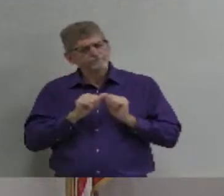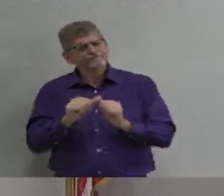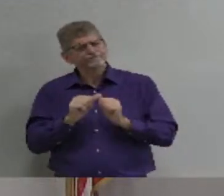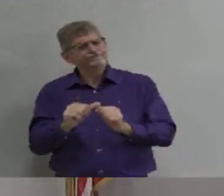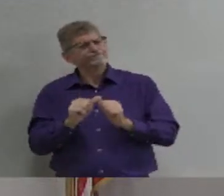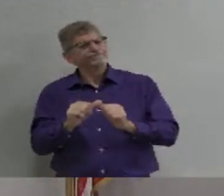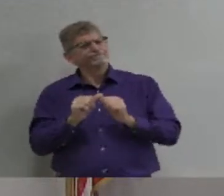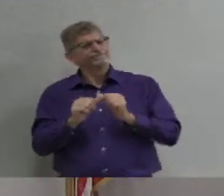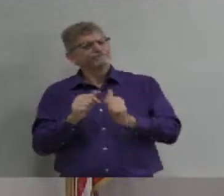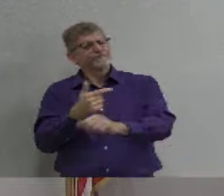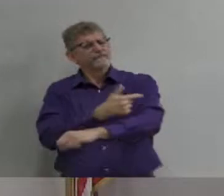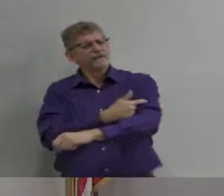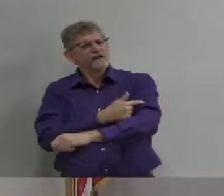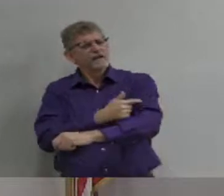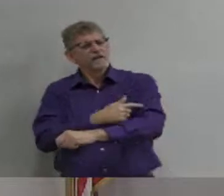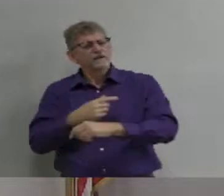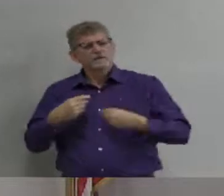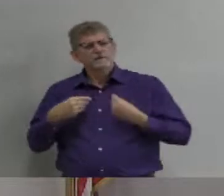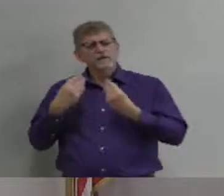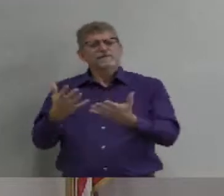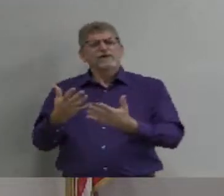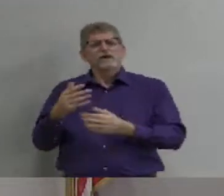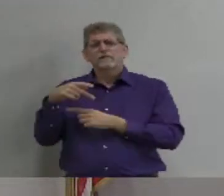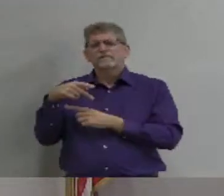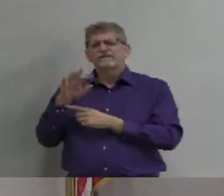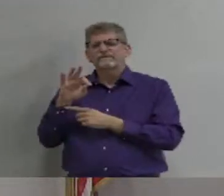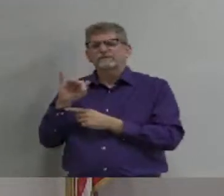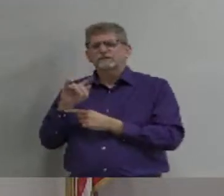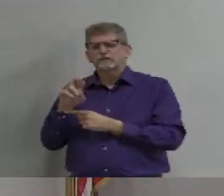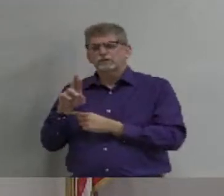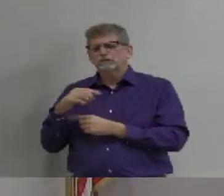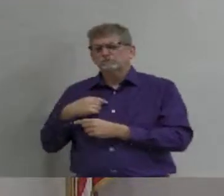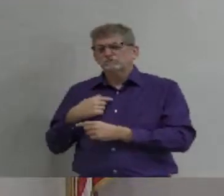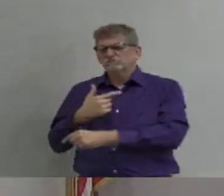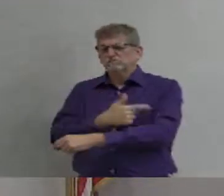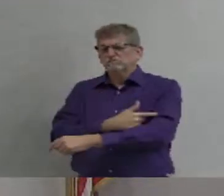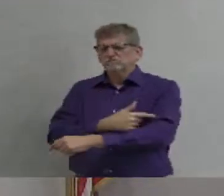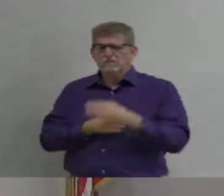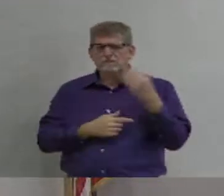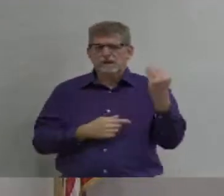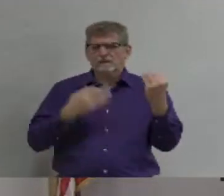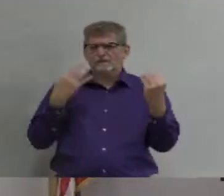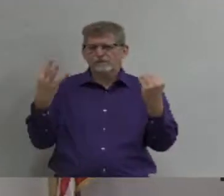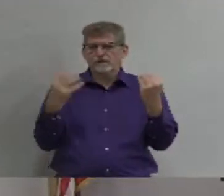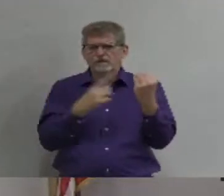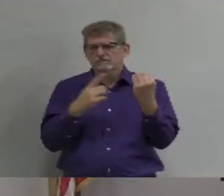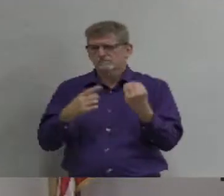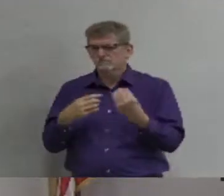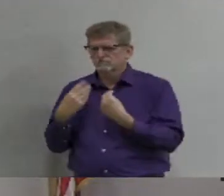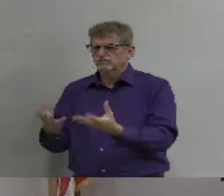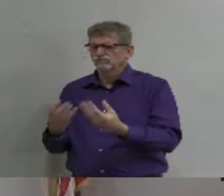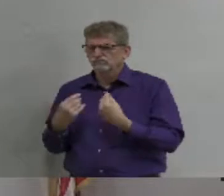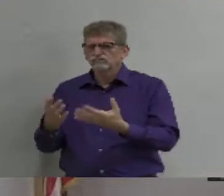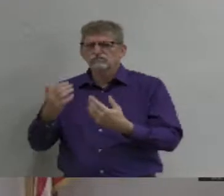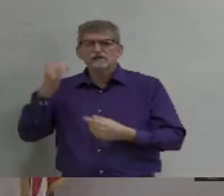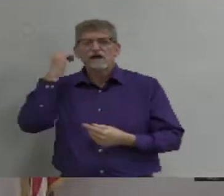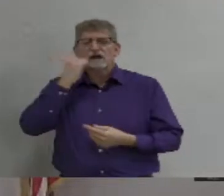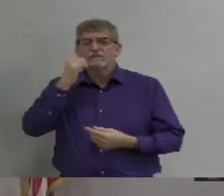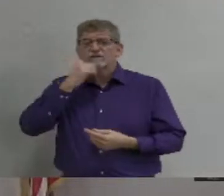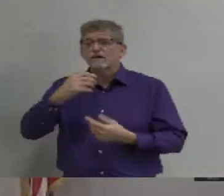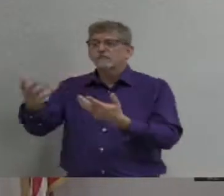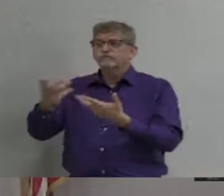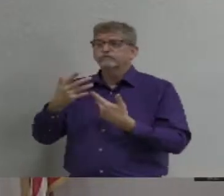the Pfizer vaccine Monday through Friday now, and our daily capacity is right around